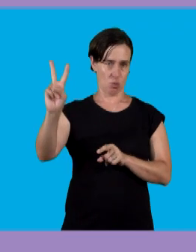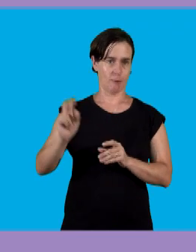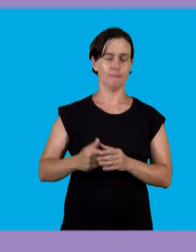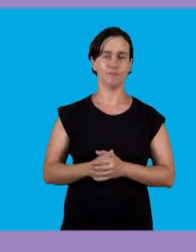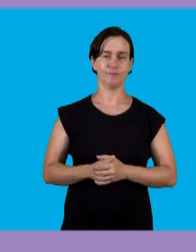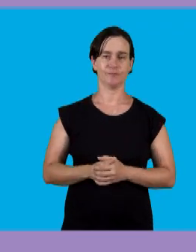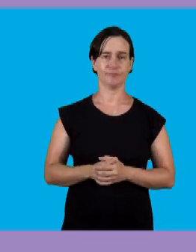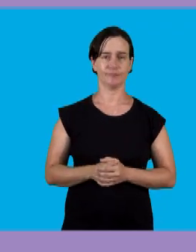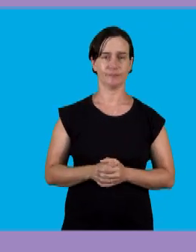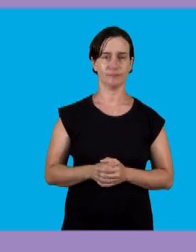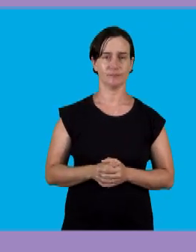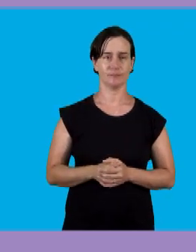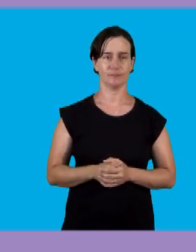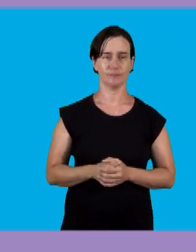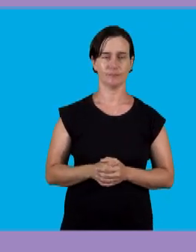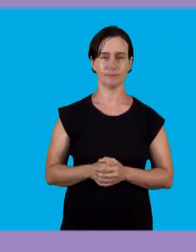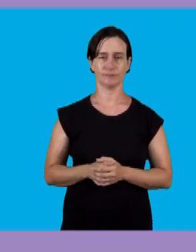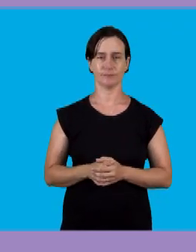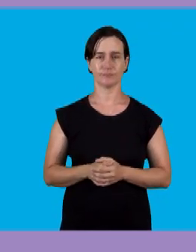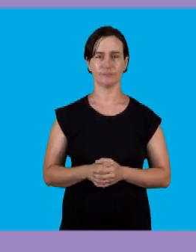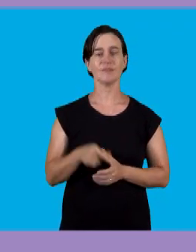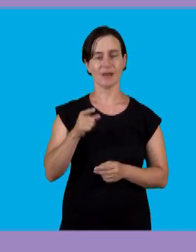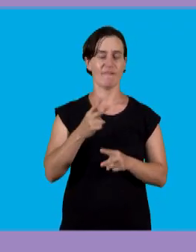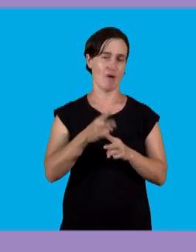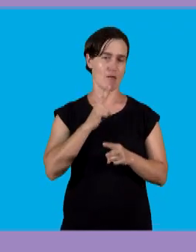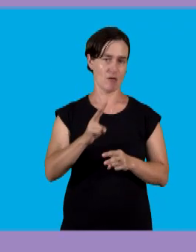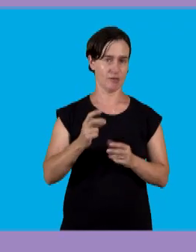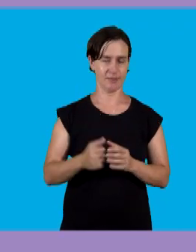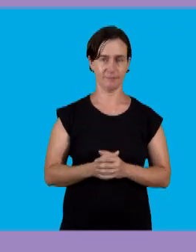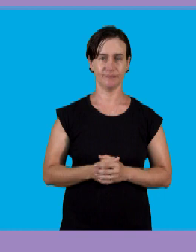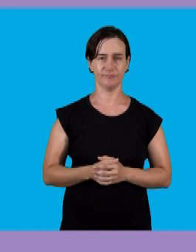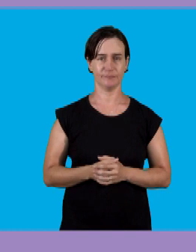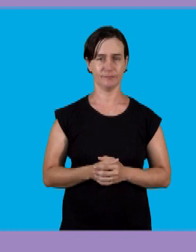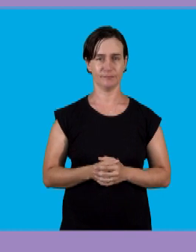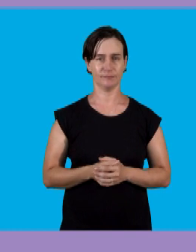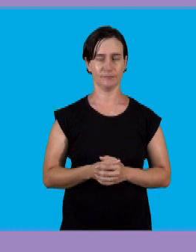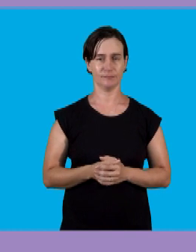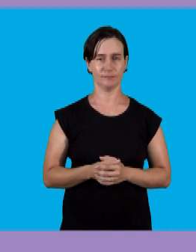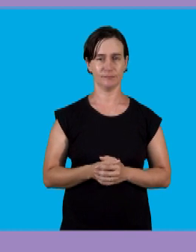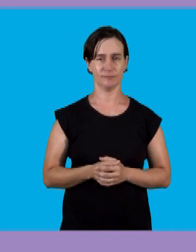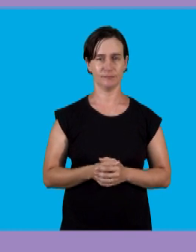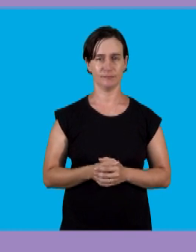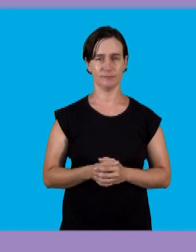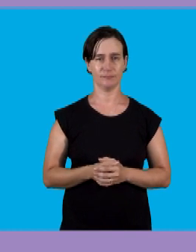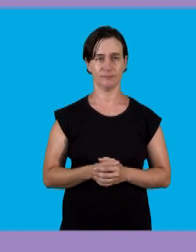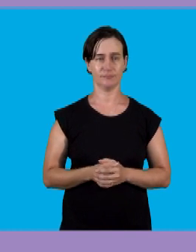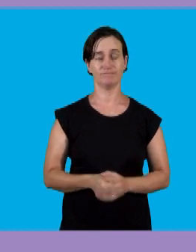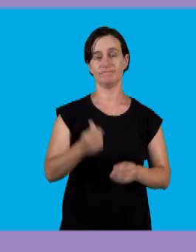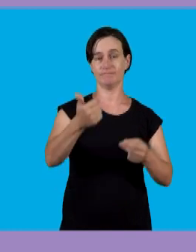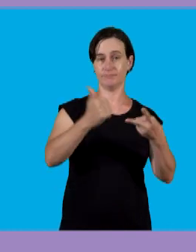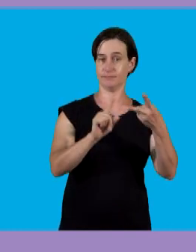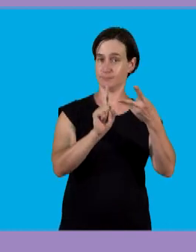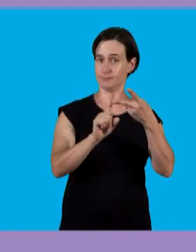variables as they are. And that is our answer for that expression. Let's look at